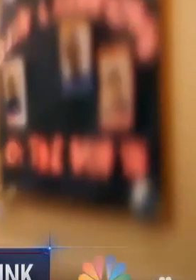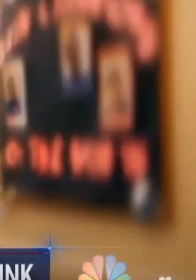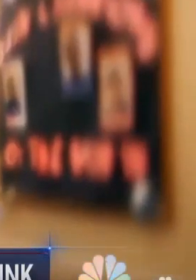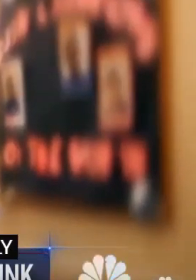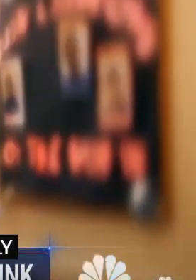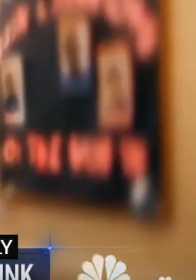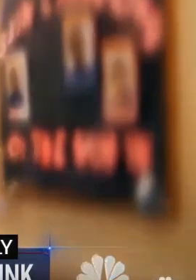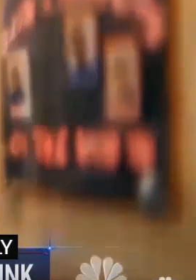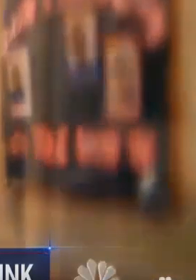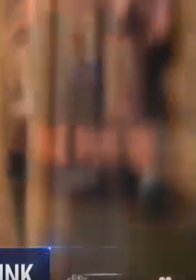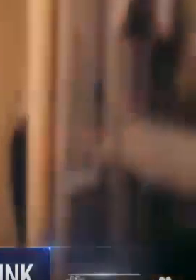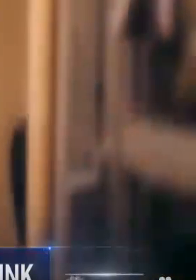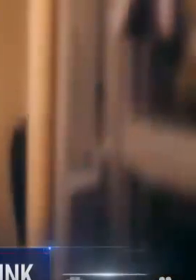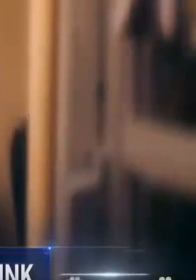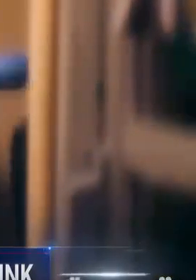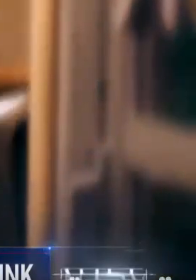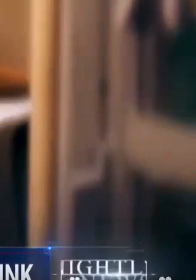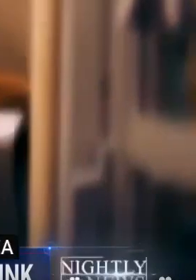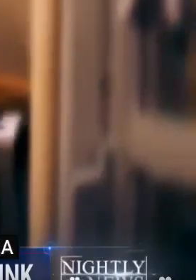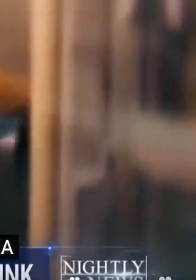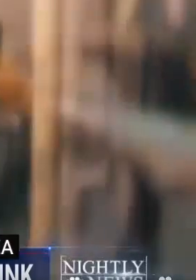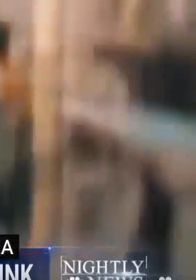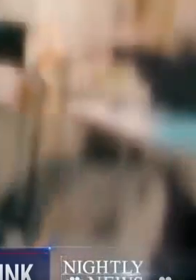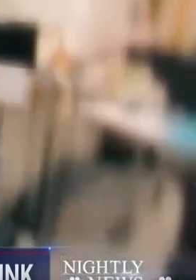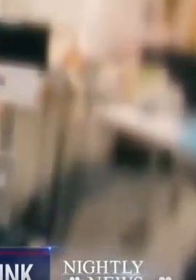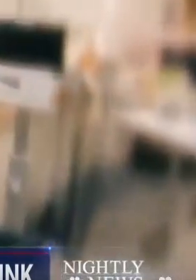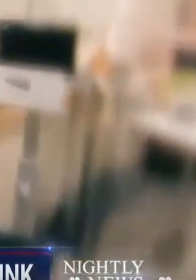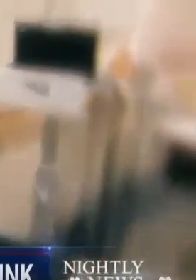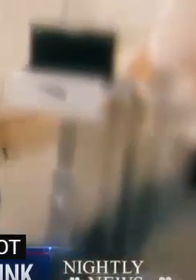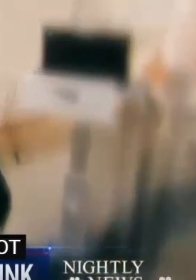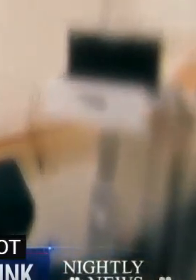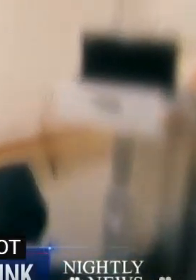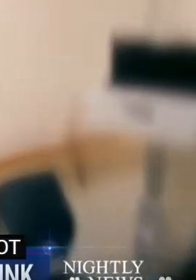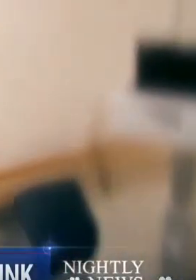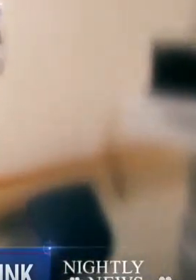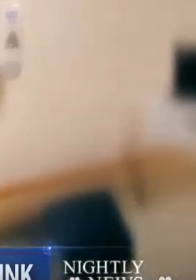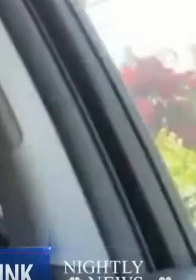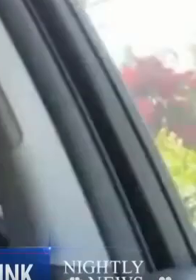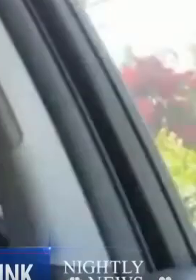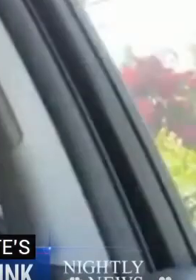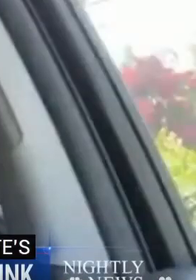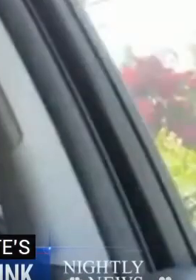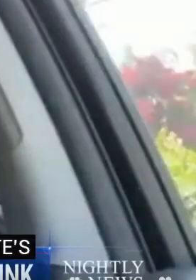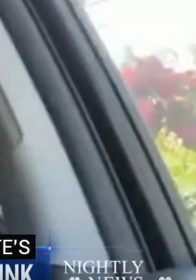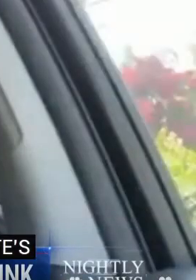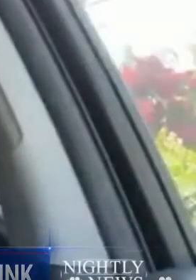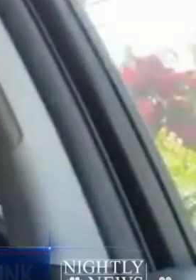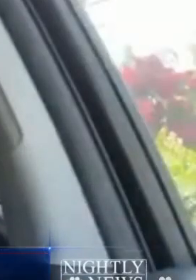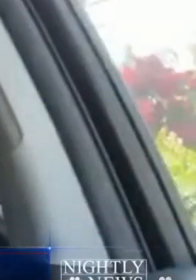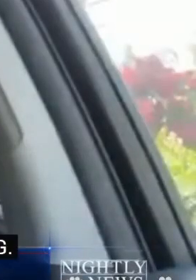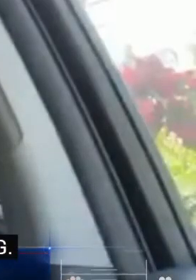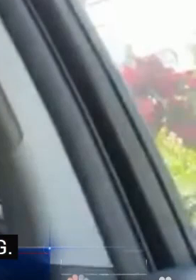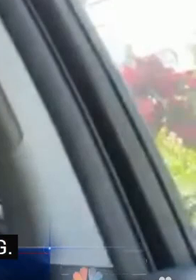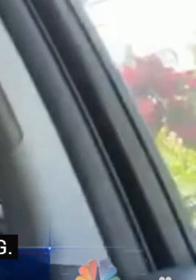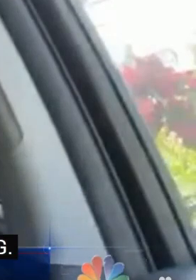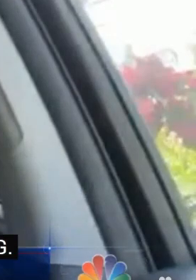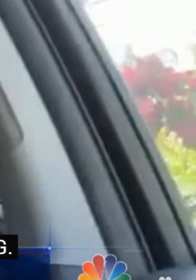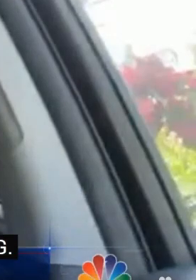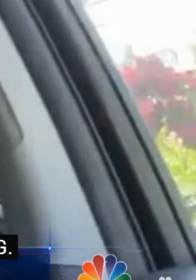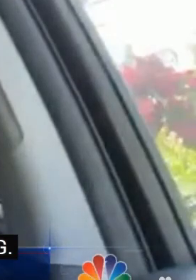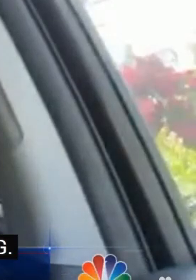Area copes with hospitalizations not seen since April, and the state's healthcare system hurting. It's just a scary prospect